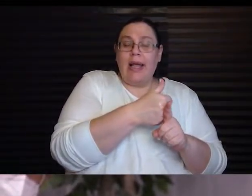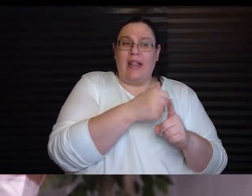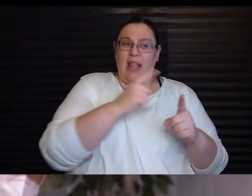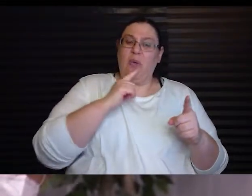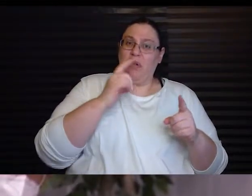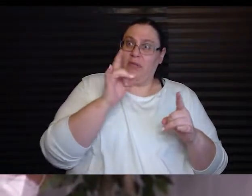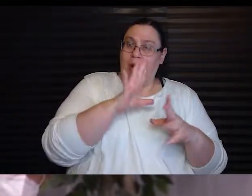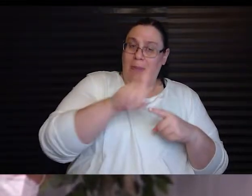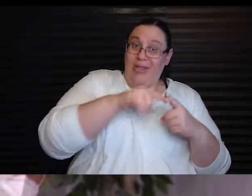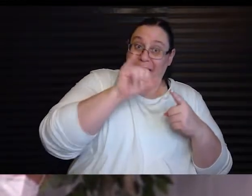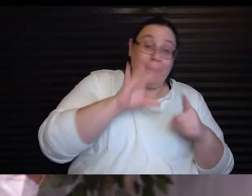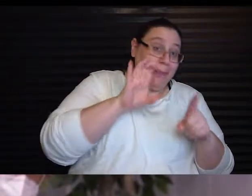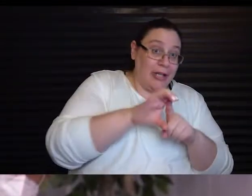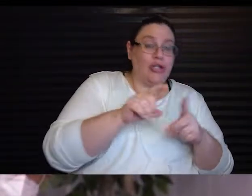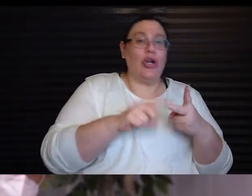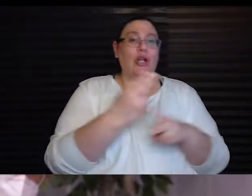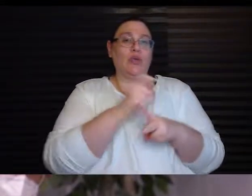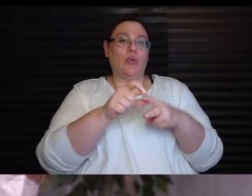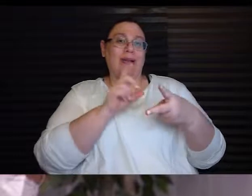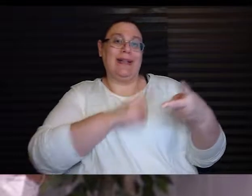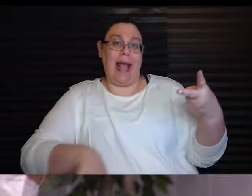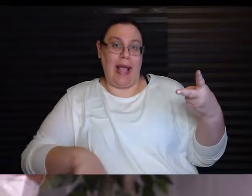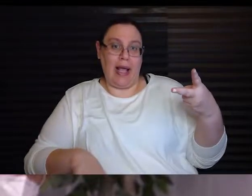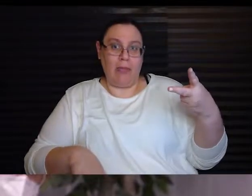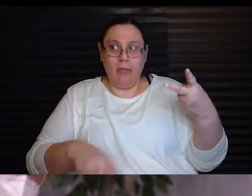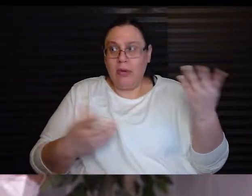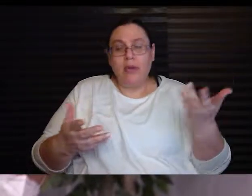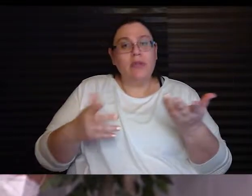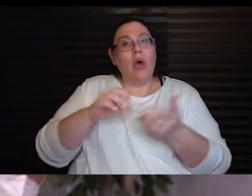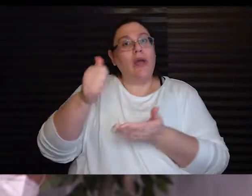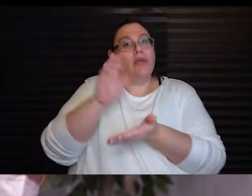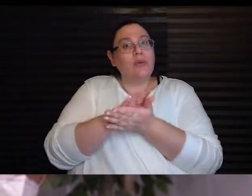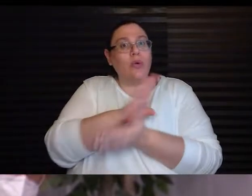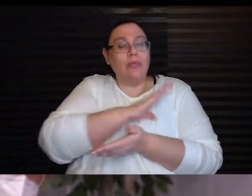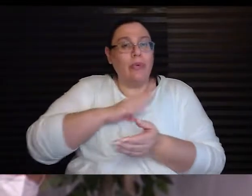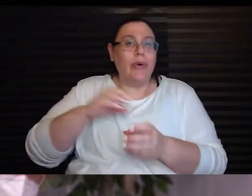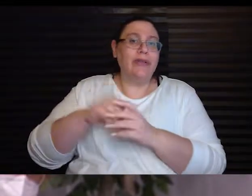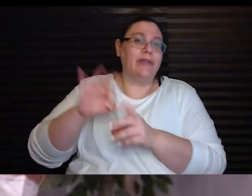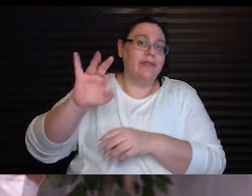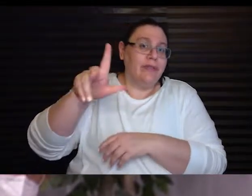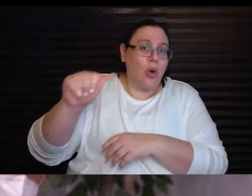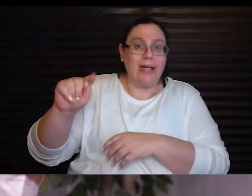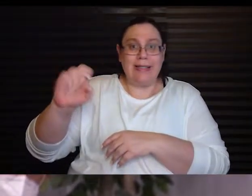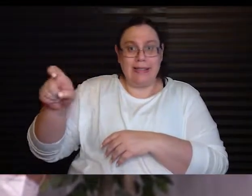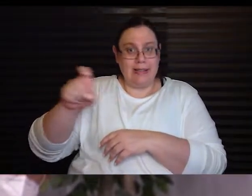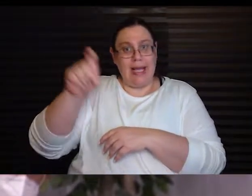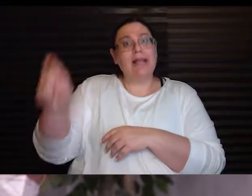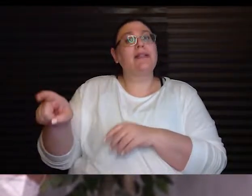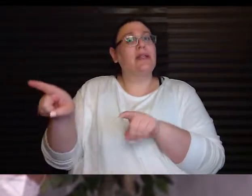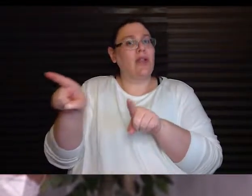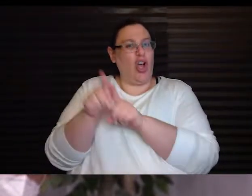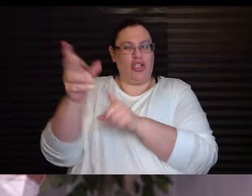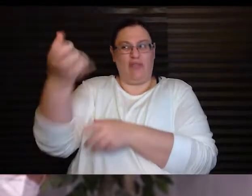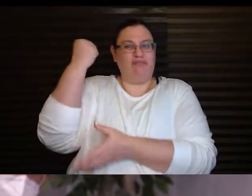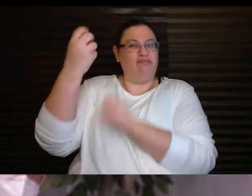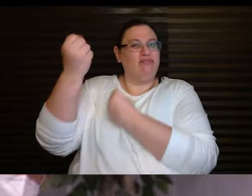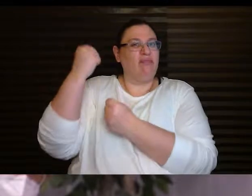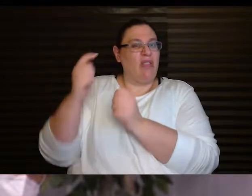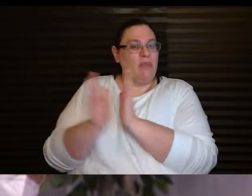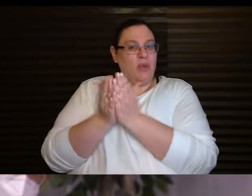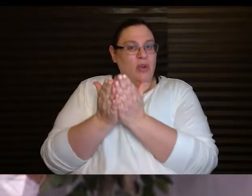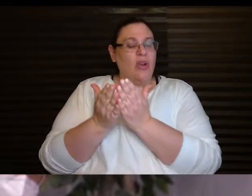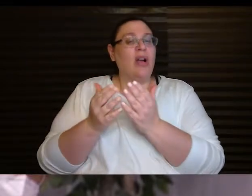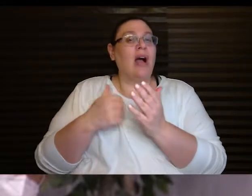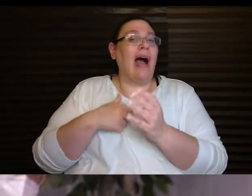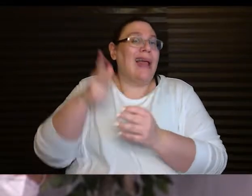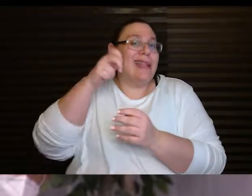damn. Subsequently, school districts in Florida and Texas removed the book as well. I listened to I